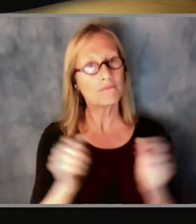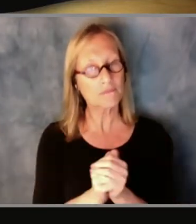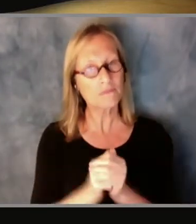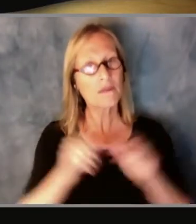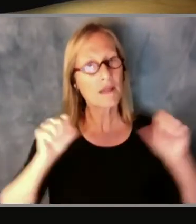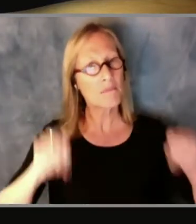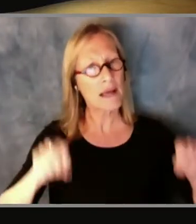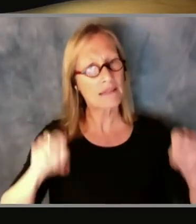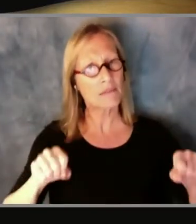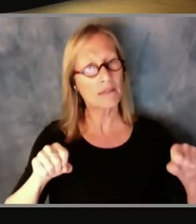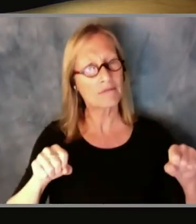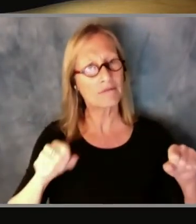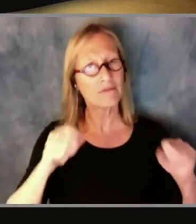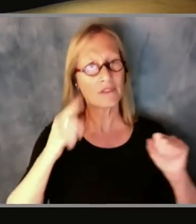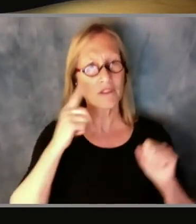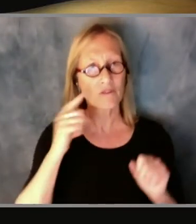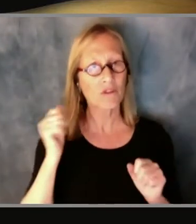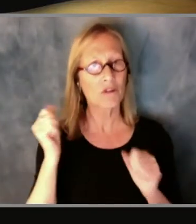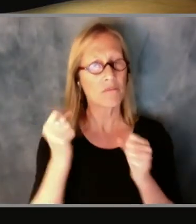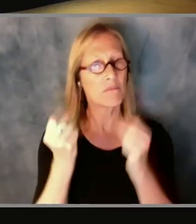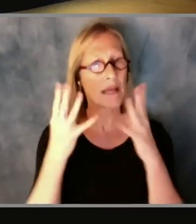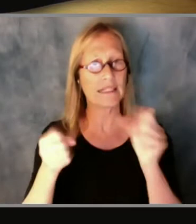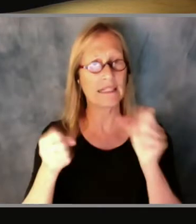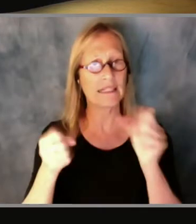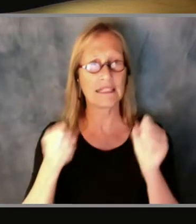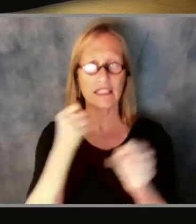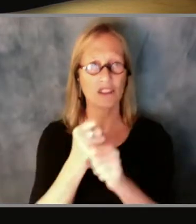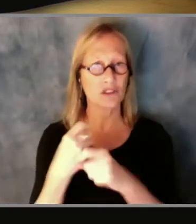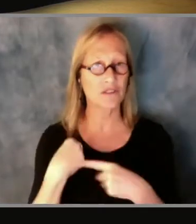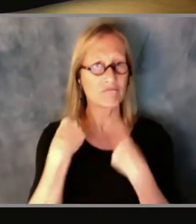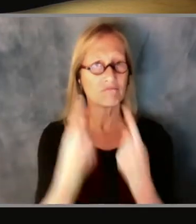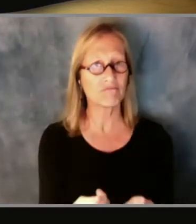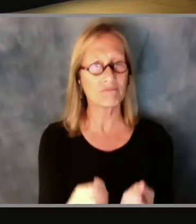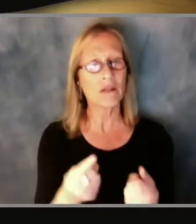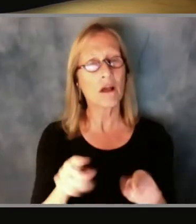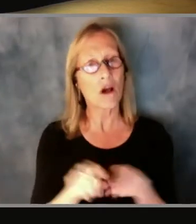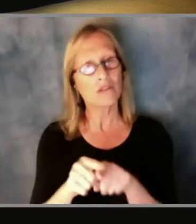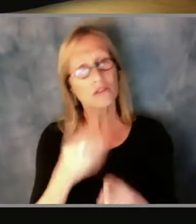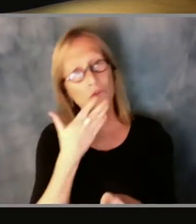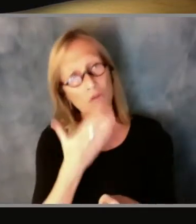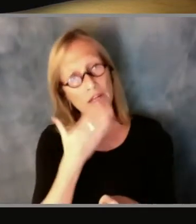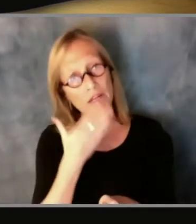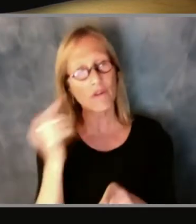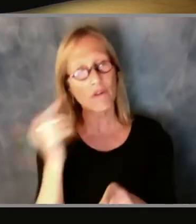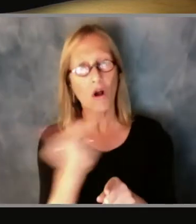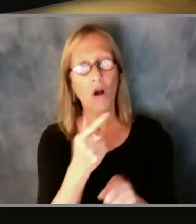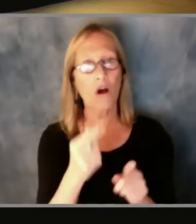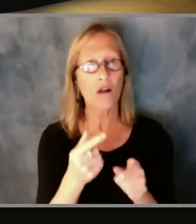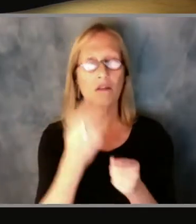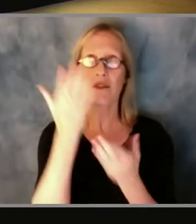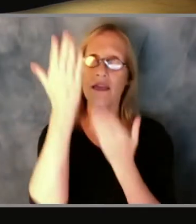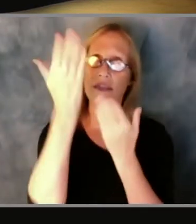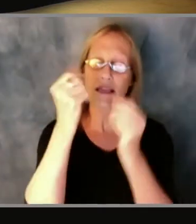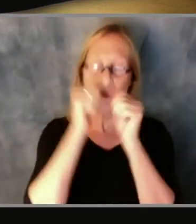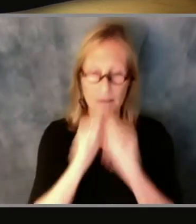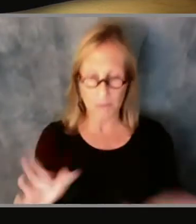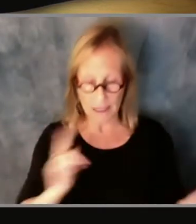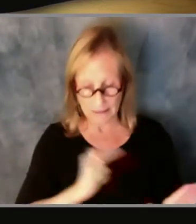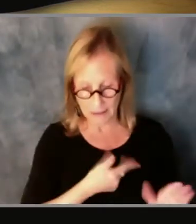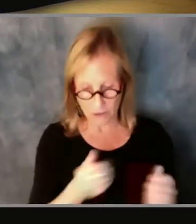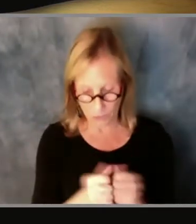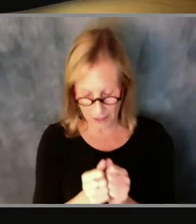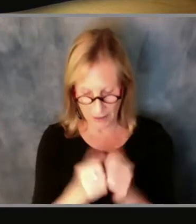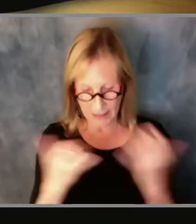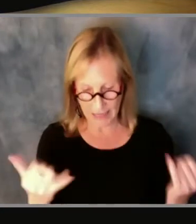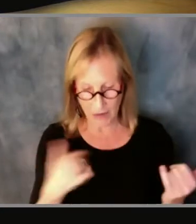possible throughout all of these years. We're grateful for all that Thee has blessed us with, and we ask Thee at this time to